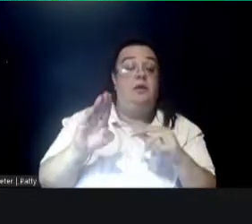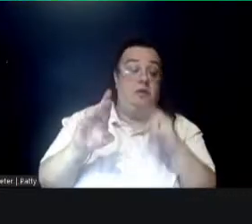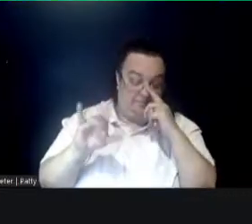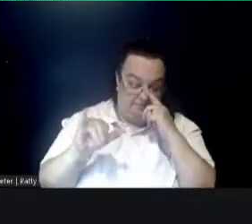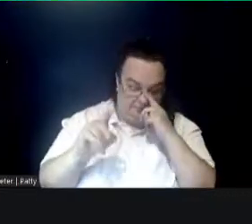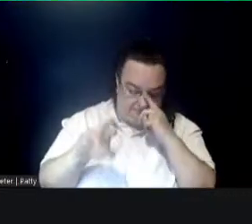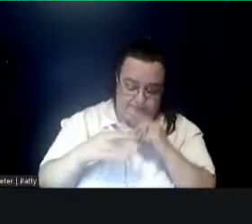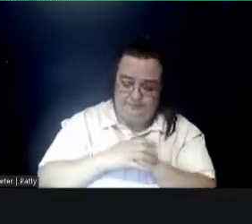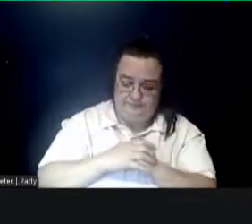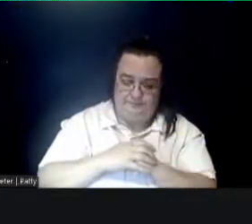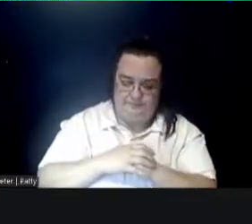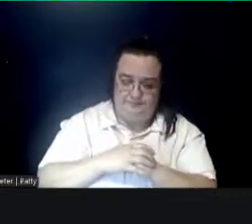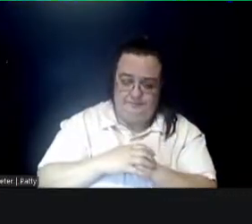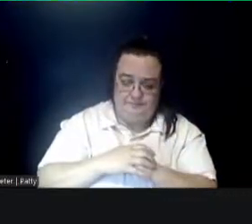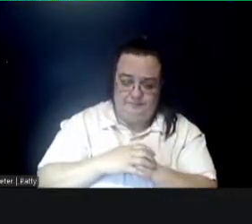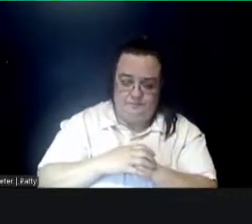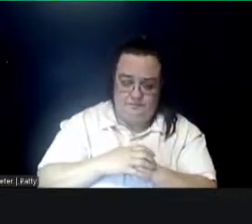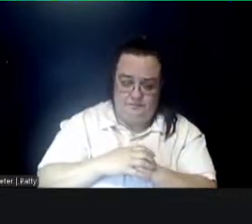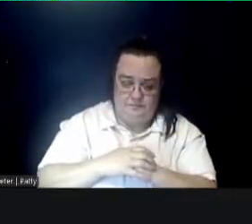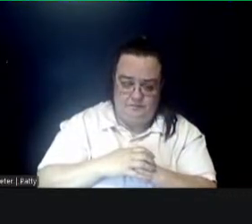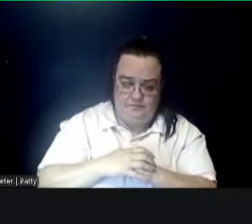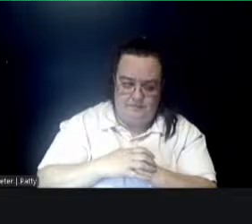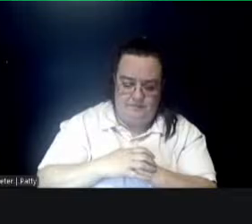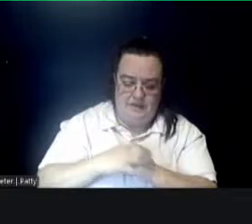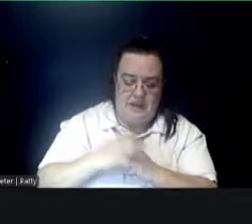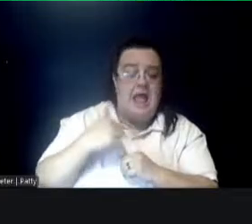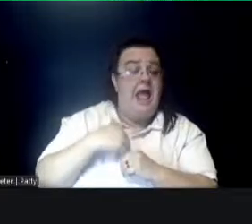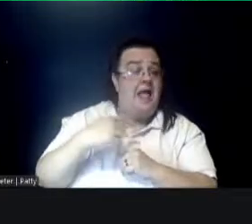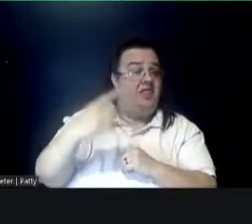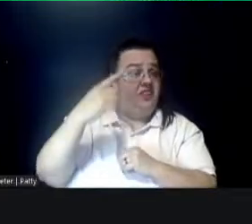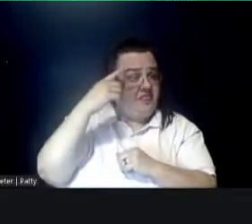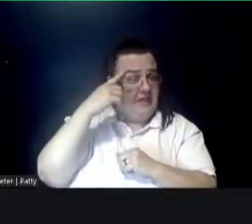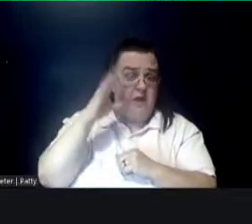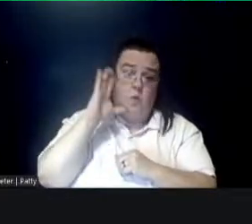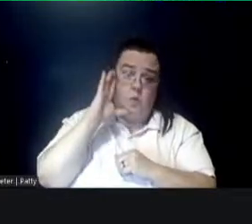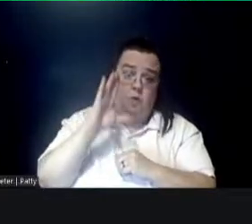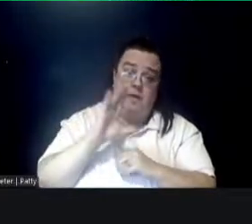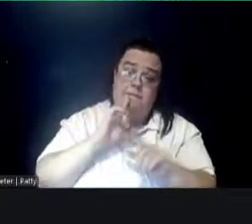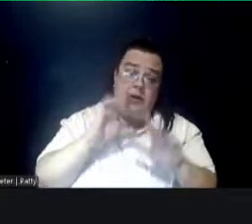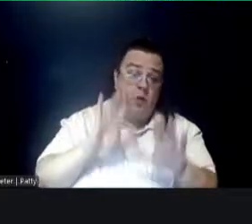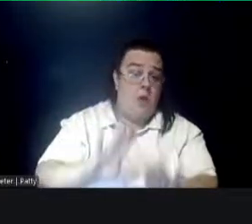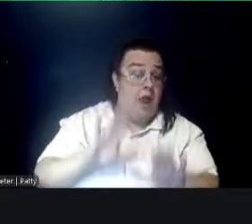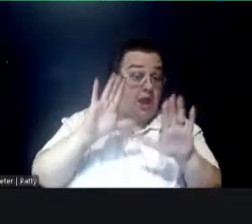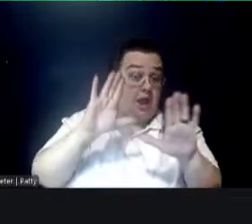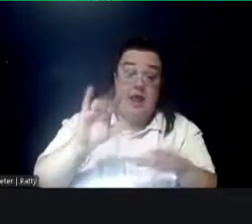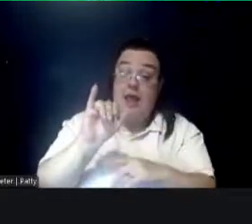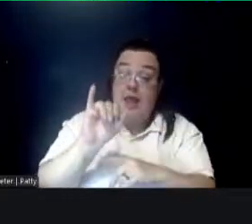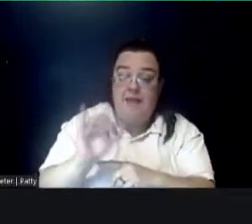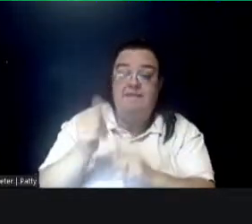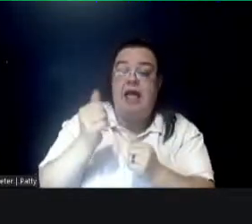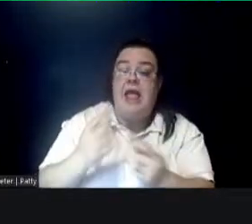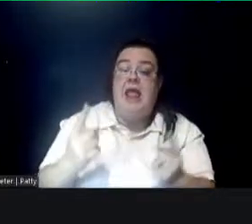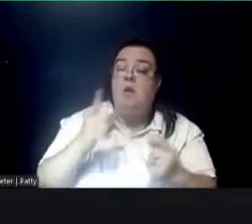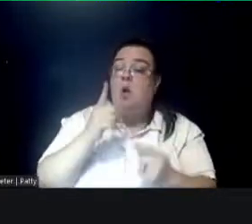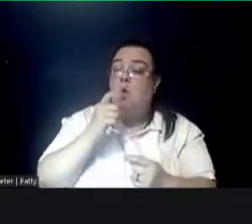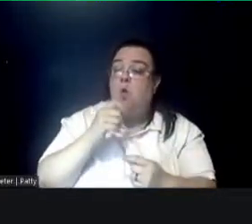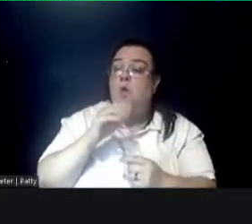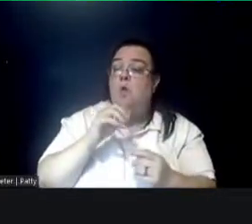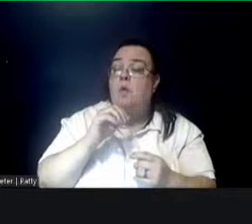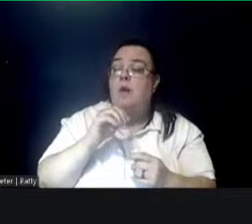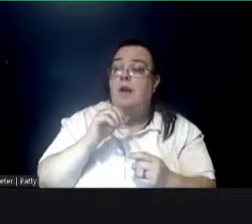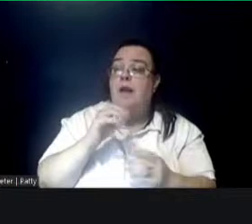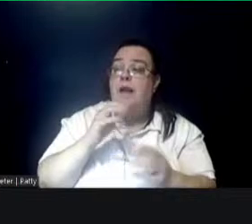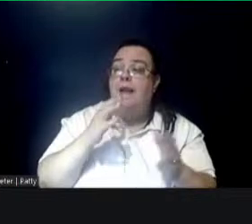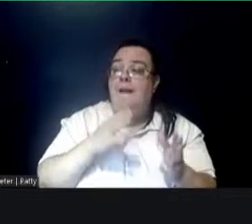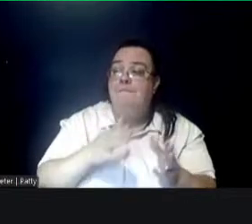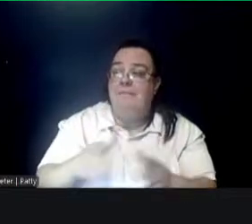I think it would be great if anyone who is planning to not vote for a